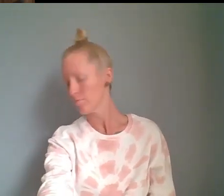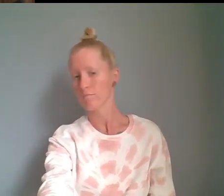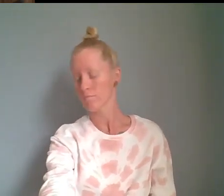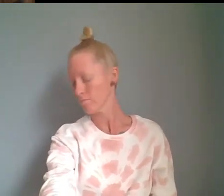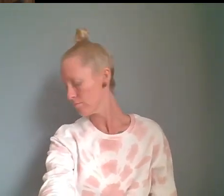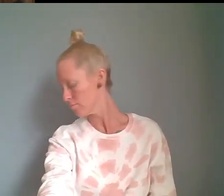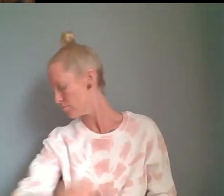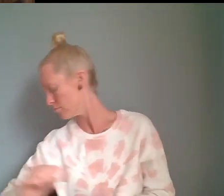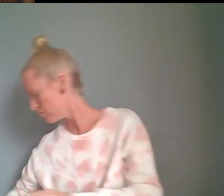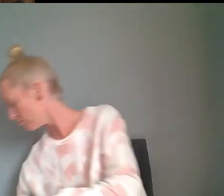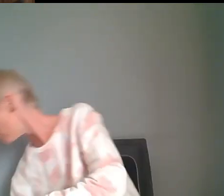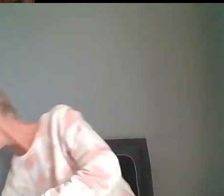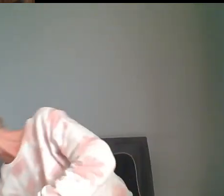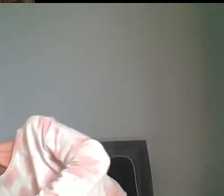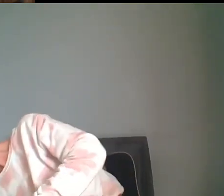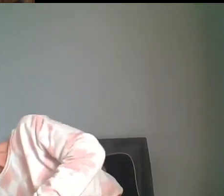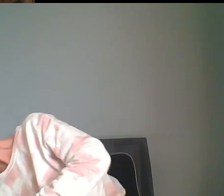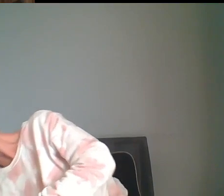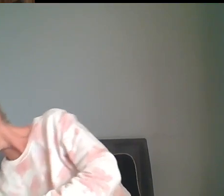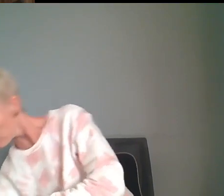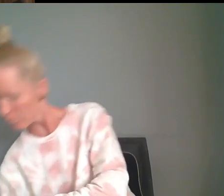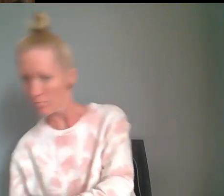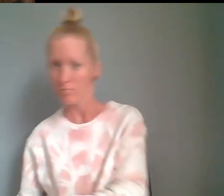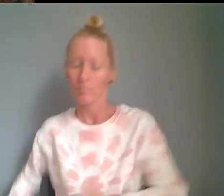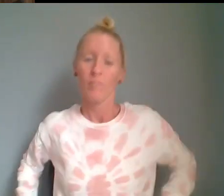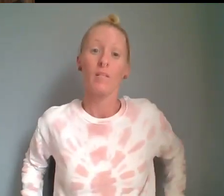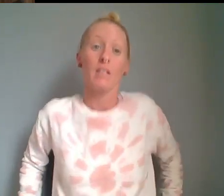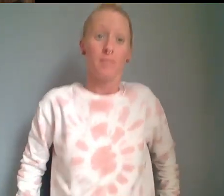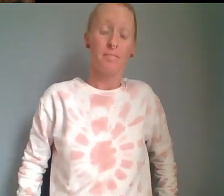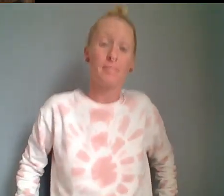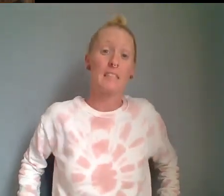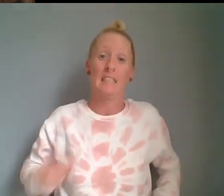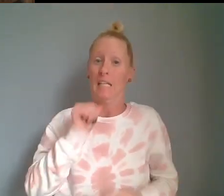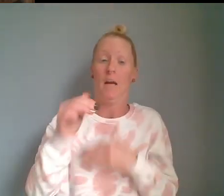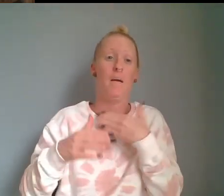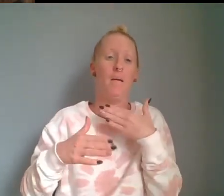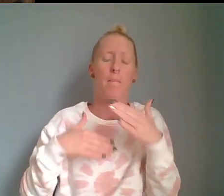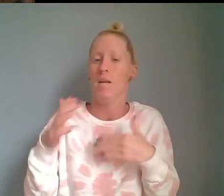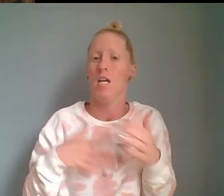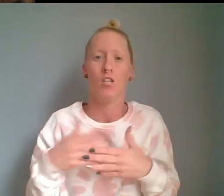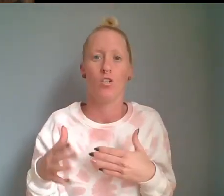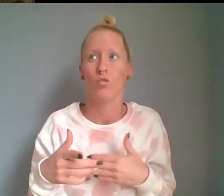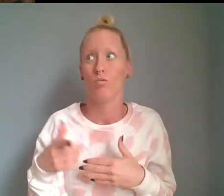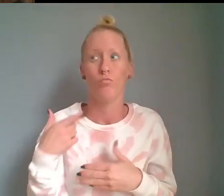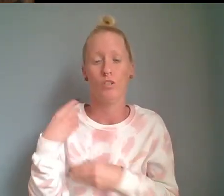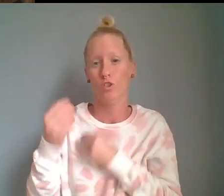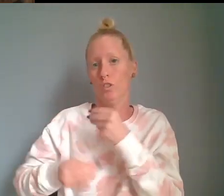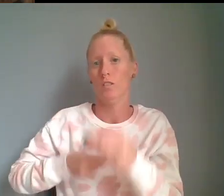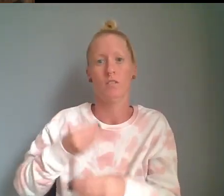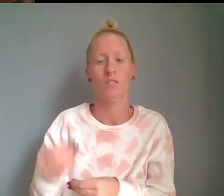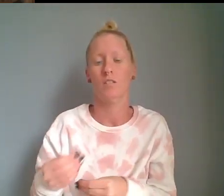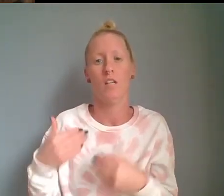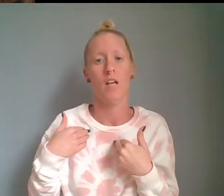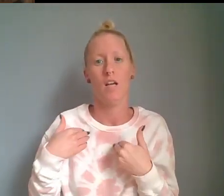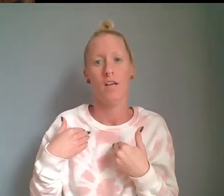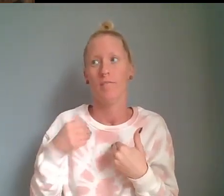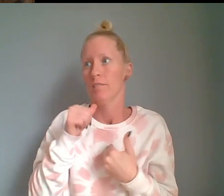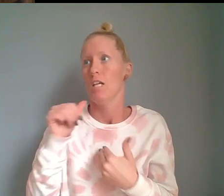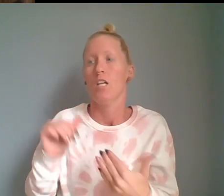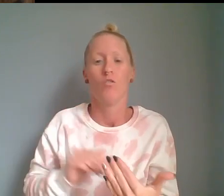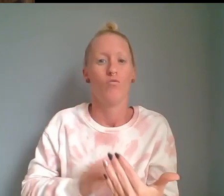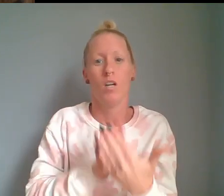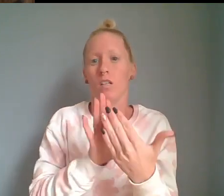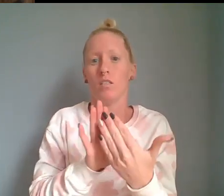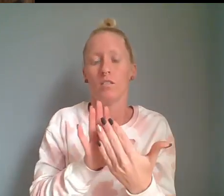matter which of these genes you had. If you were never confronted with major kinds of stress,